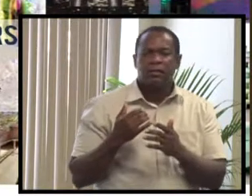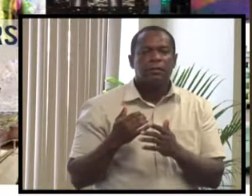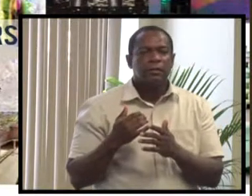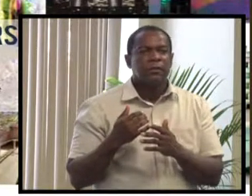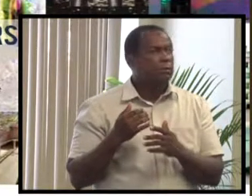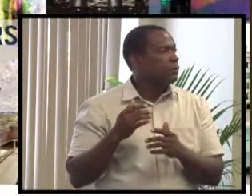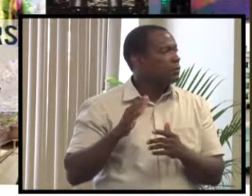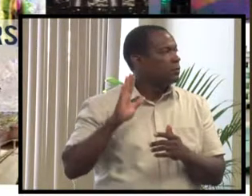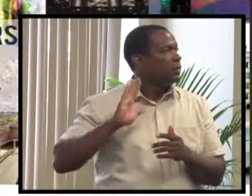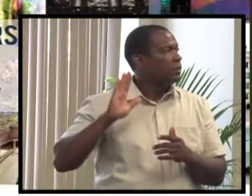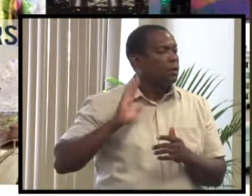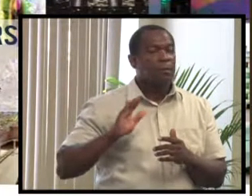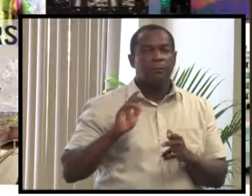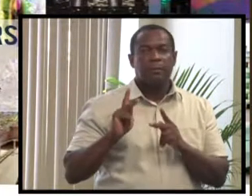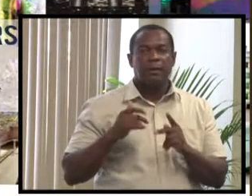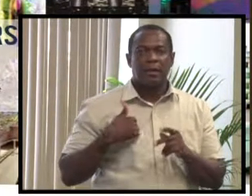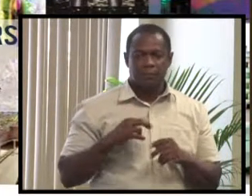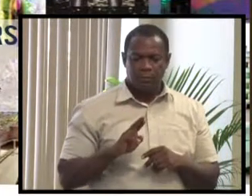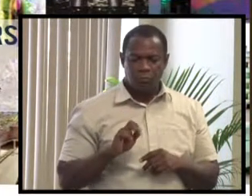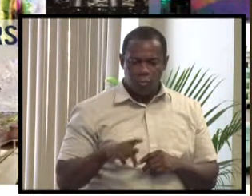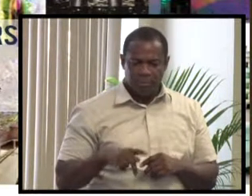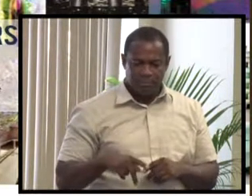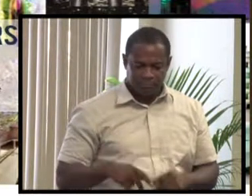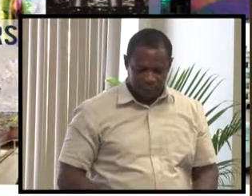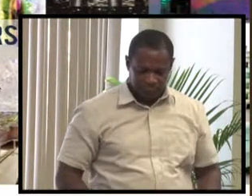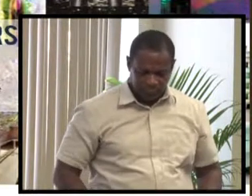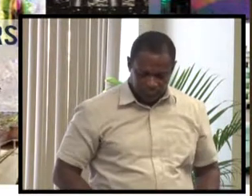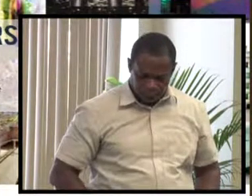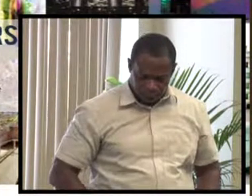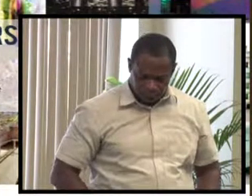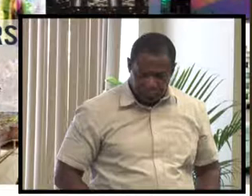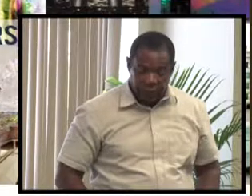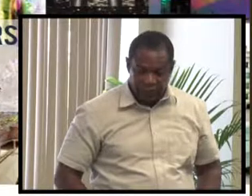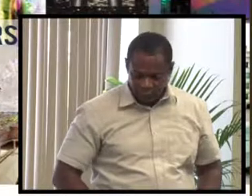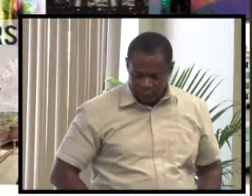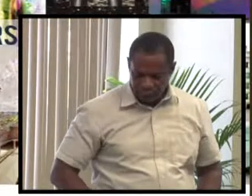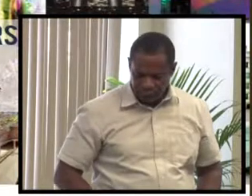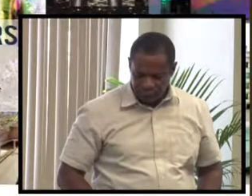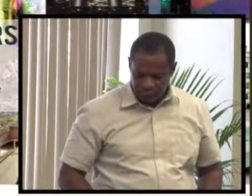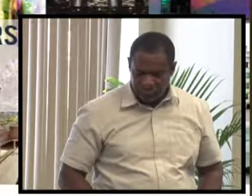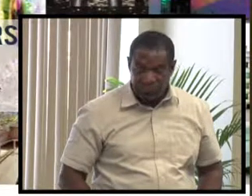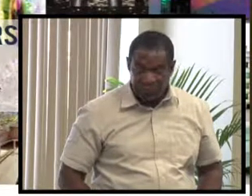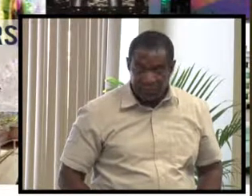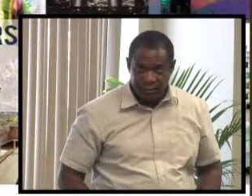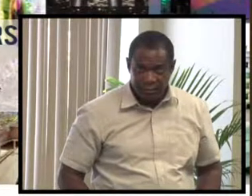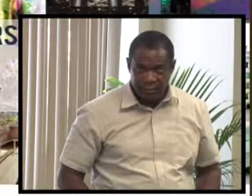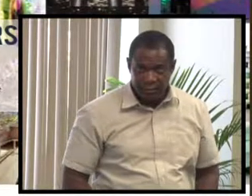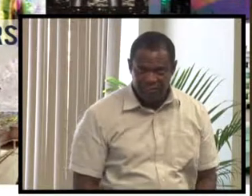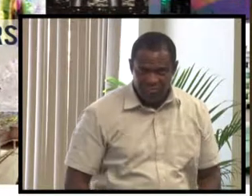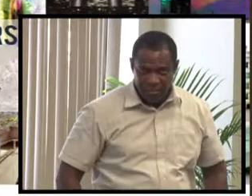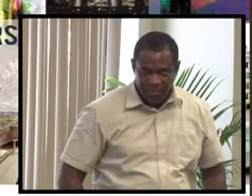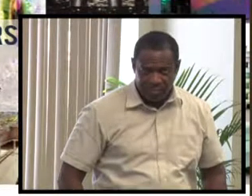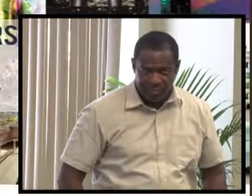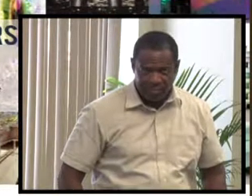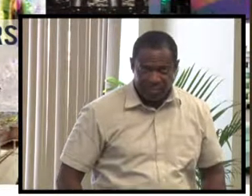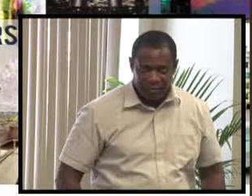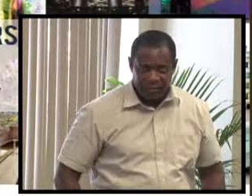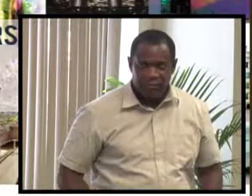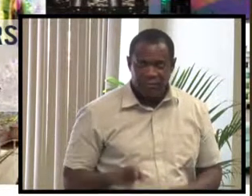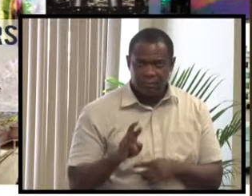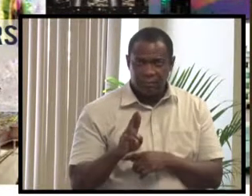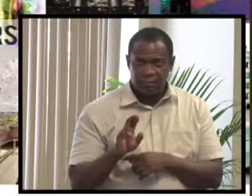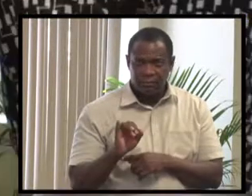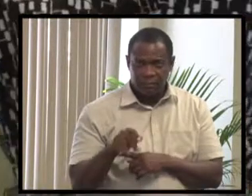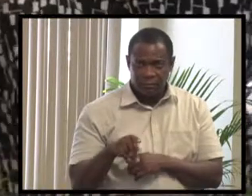jeans. Then it was all about ripped jeans and acid wash jeans, etc. So it's the same product, but it's been modified to suit